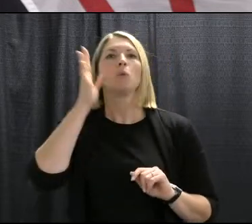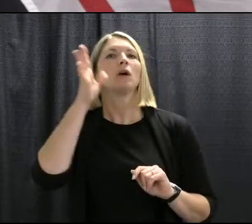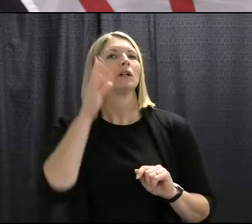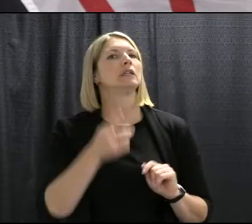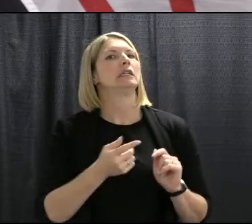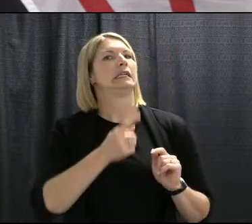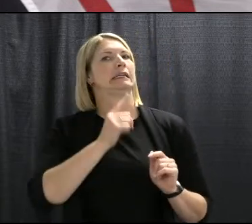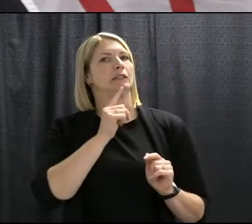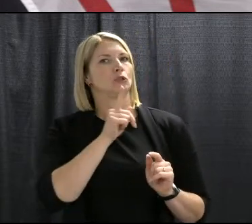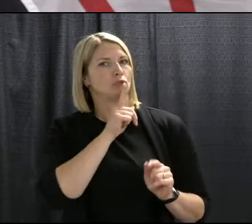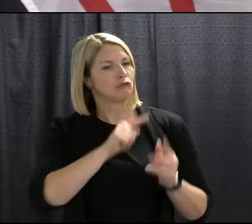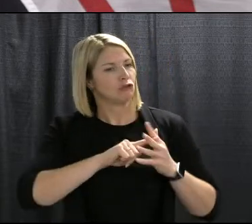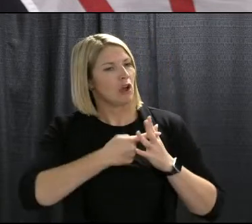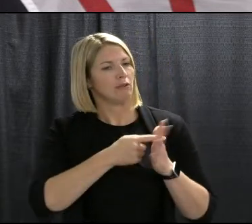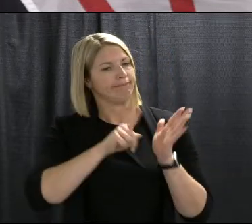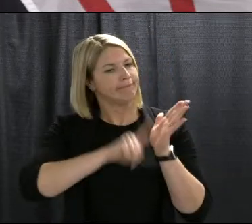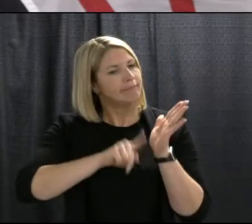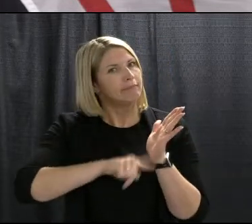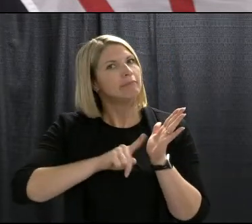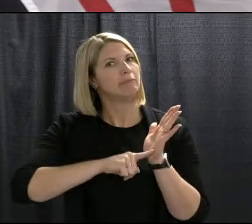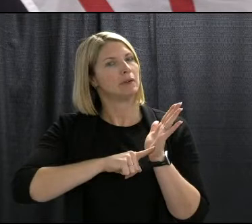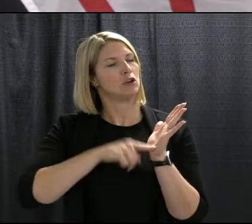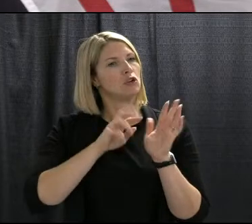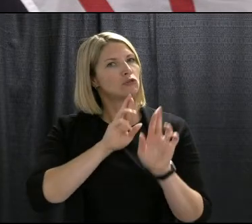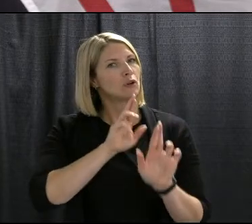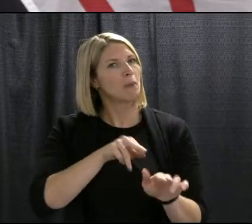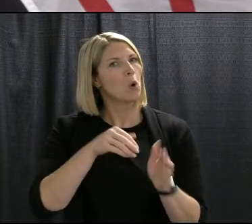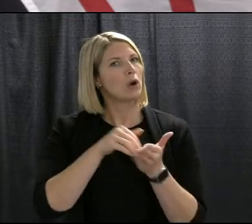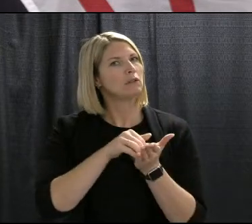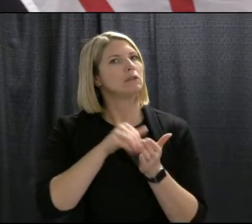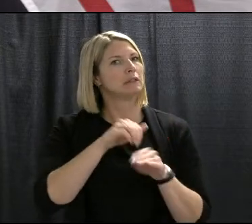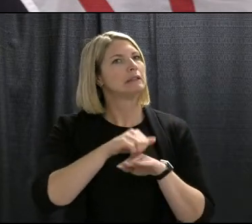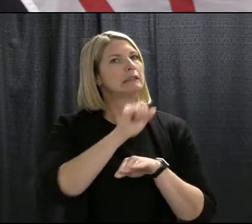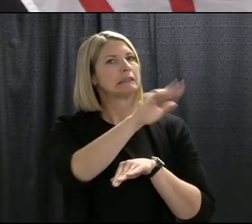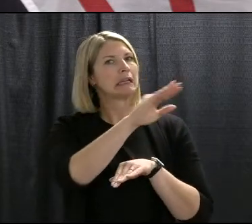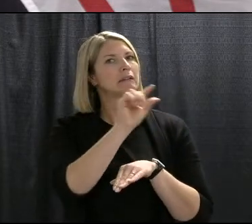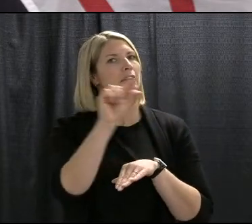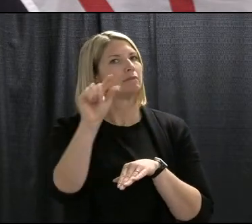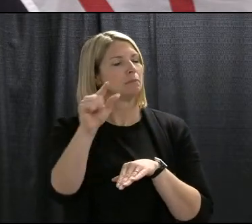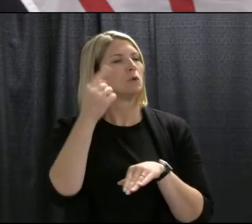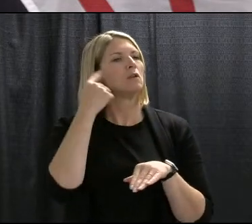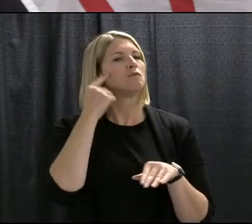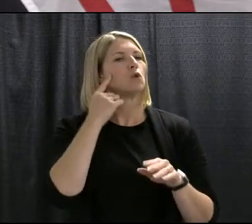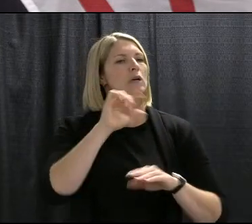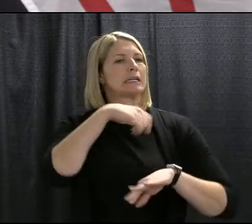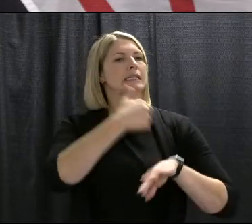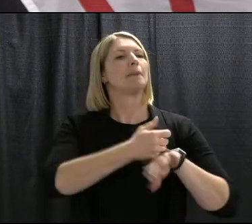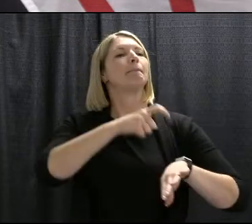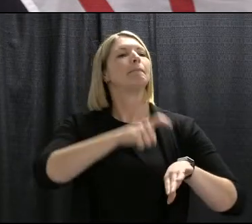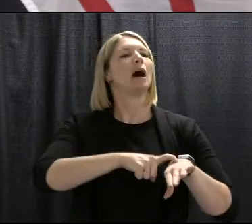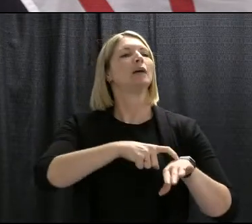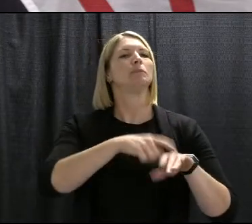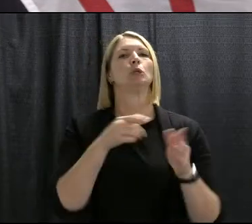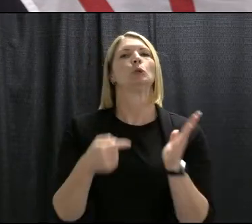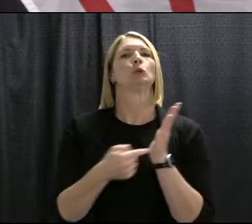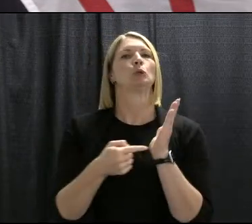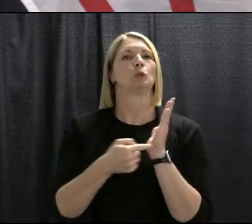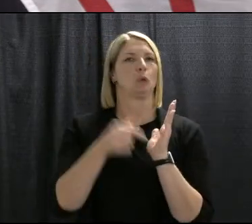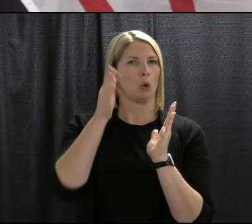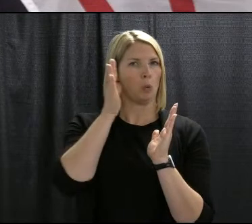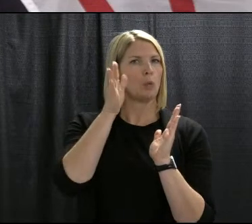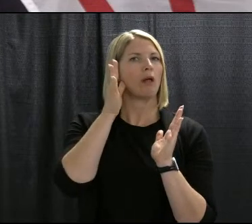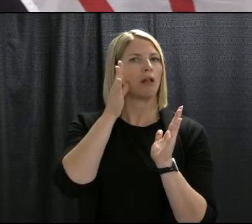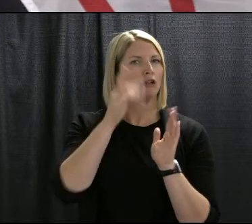Act, including specific elements of reporting requirements and timelines for implementation. Our